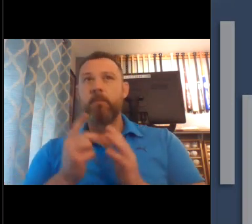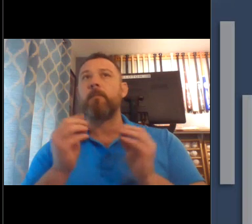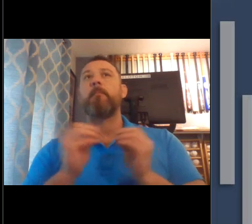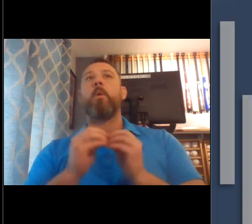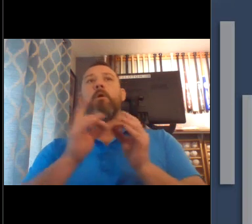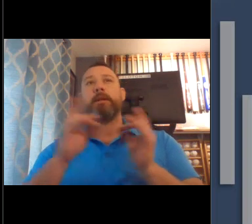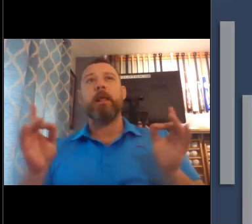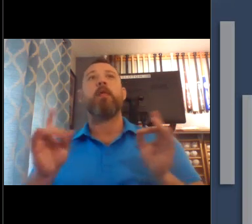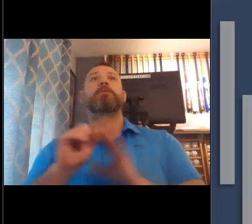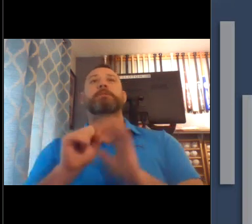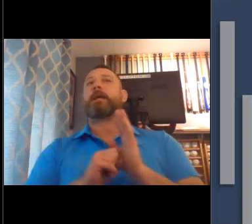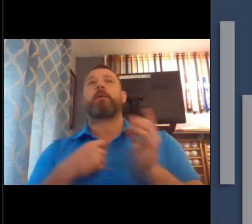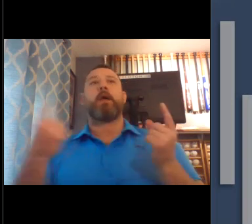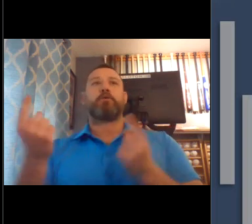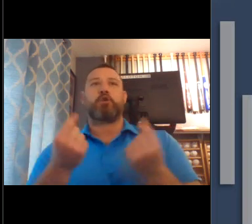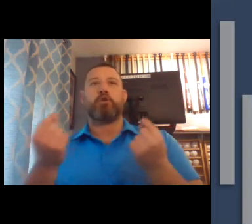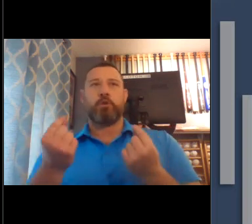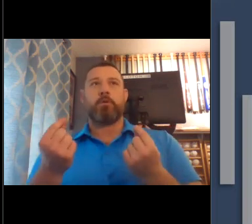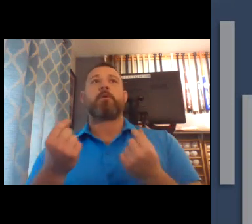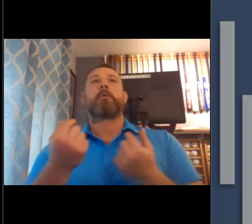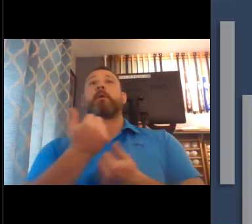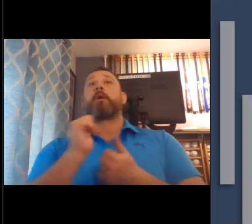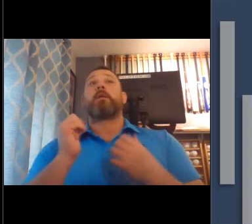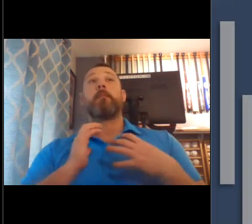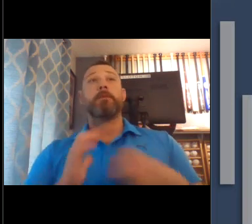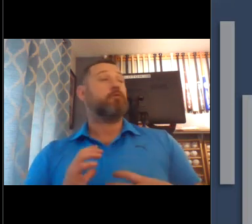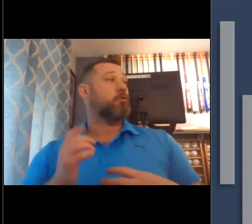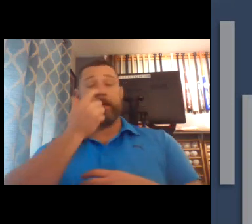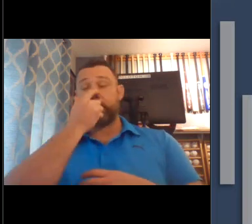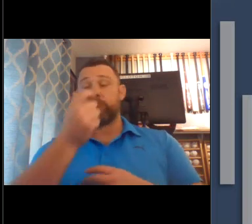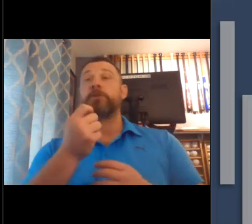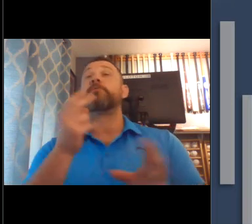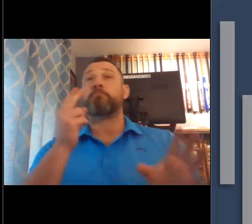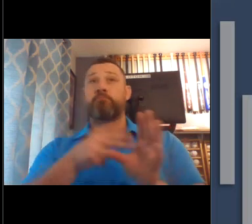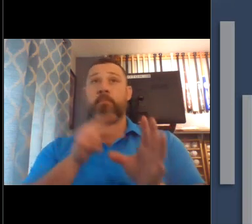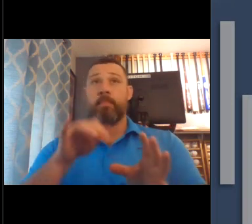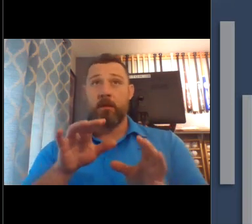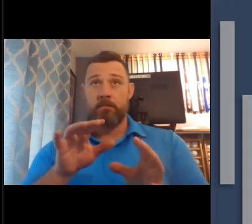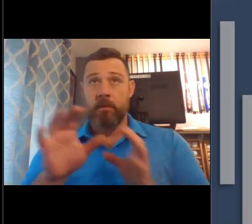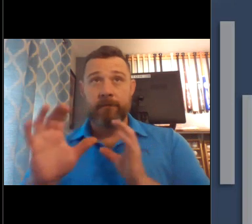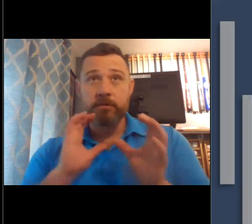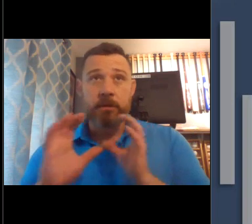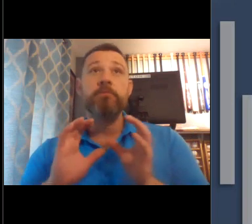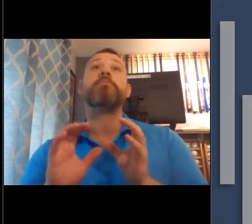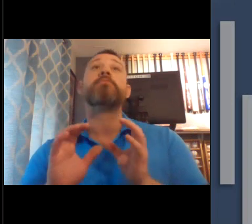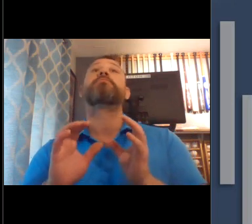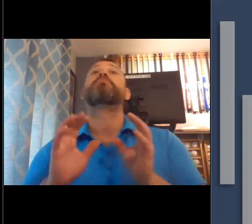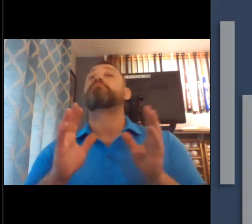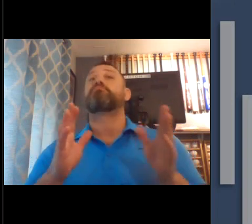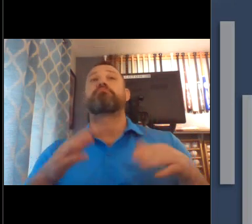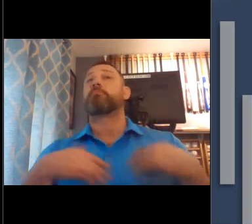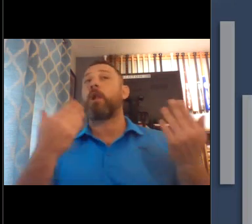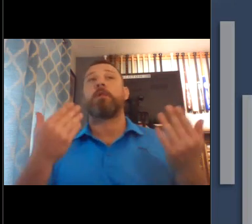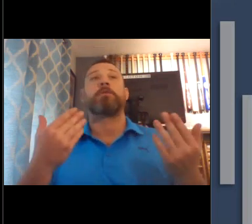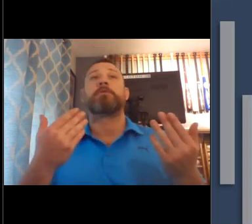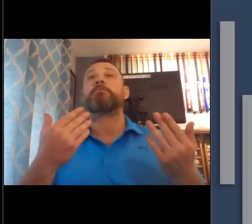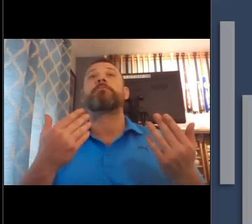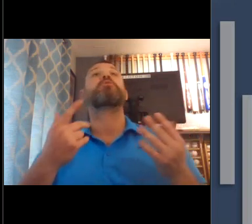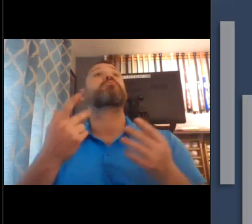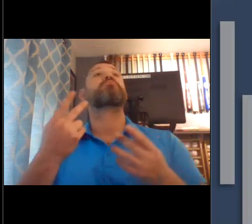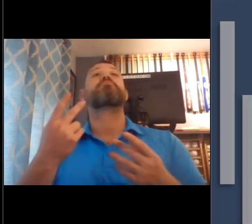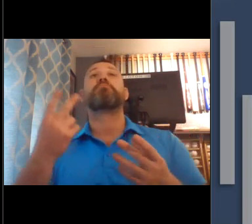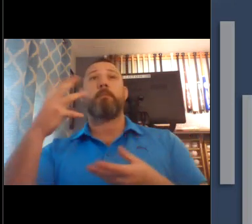can do. And if there are any commissioners who are interested in being a part of that conversation, I'll gladly make sure that you become a part of